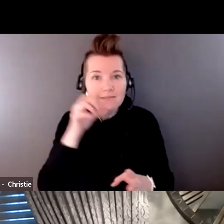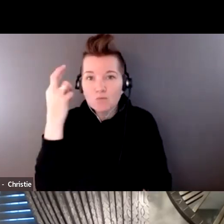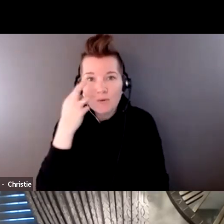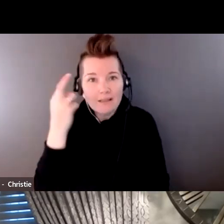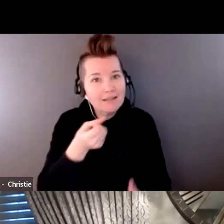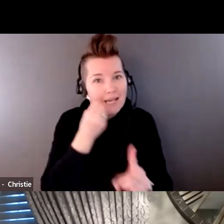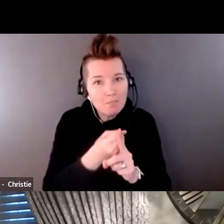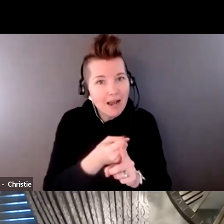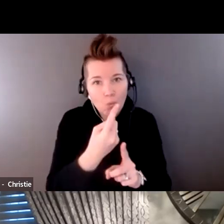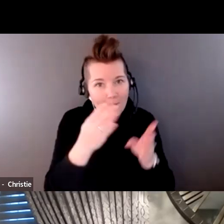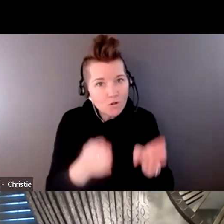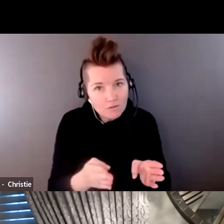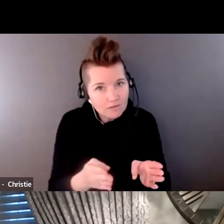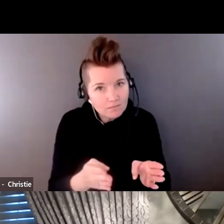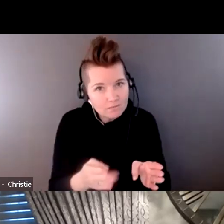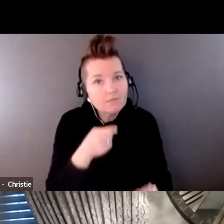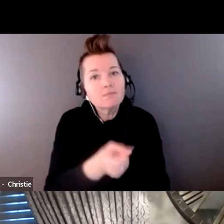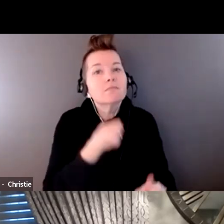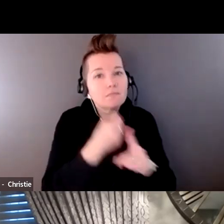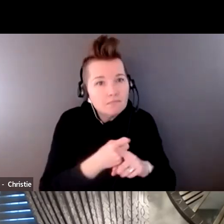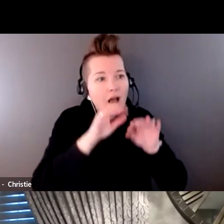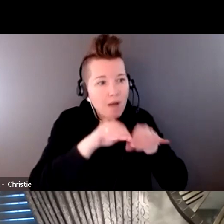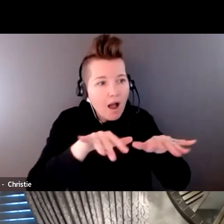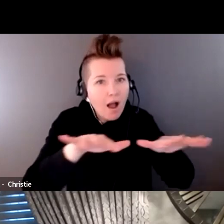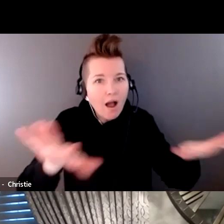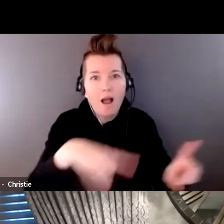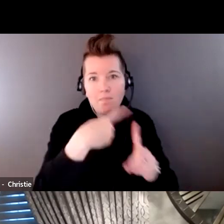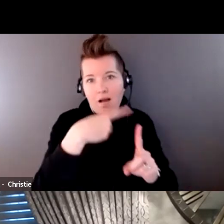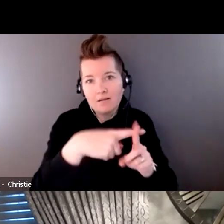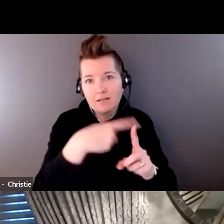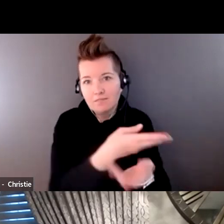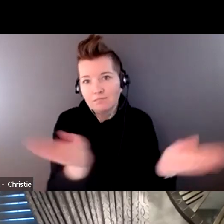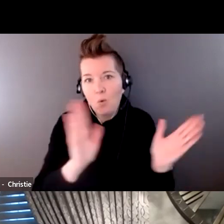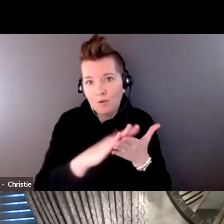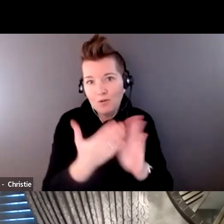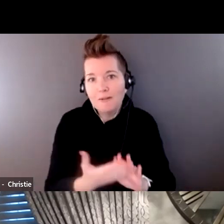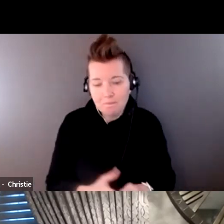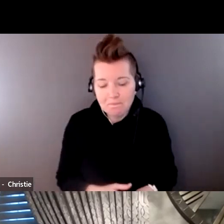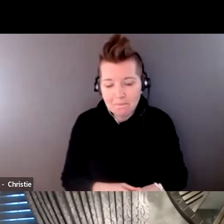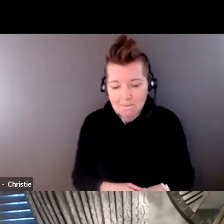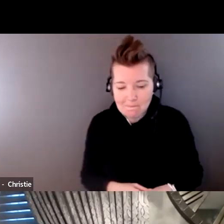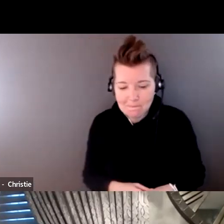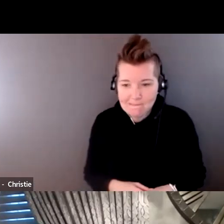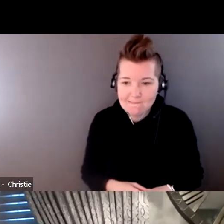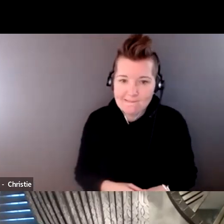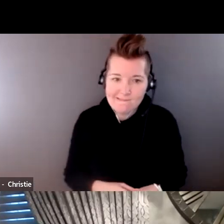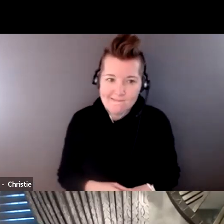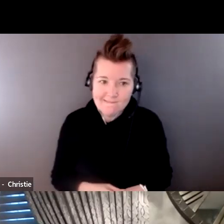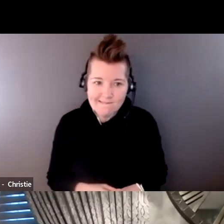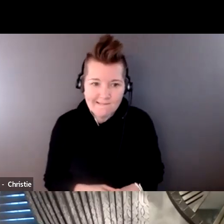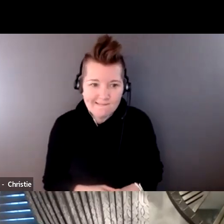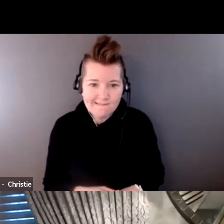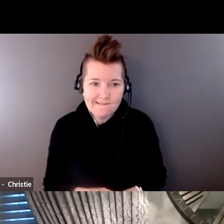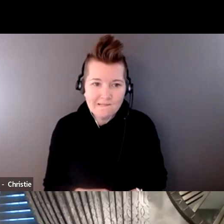one person, it was all of these people, and it had such a wonderful impact on the community. That's great. I feel like that's a building